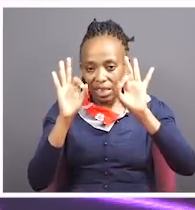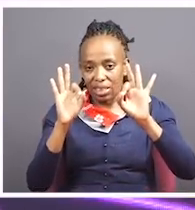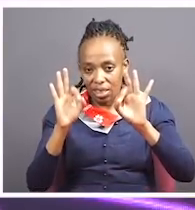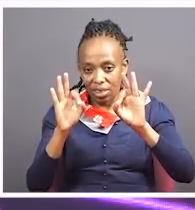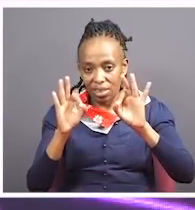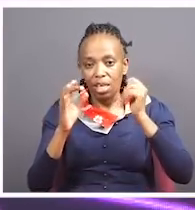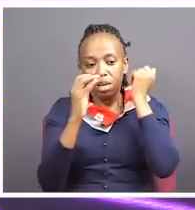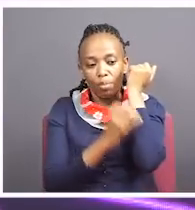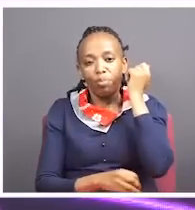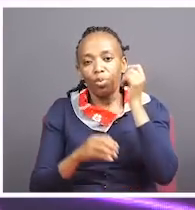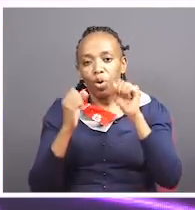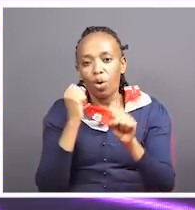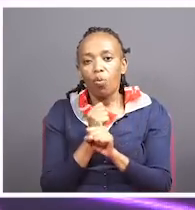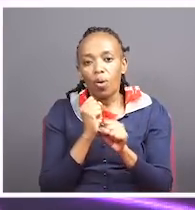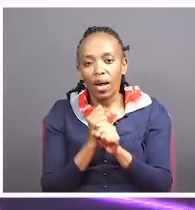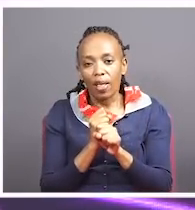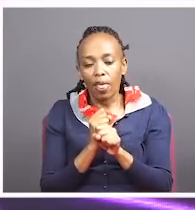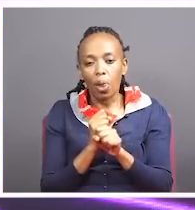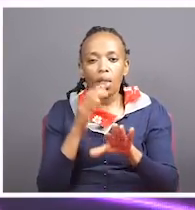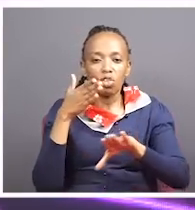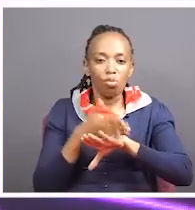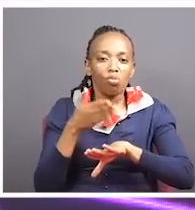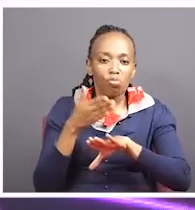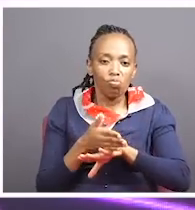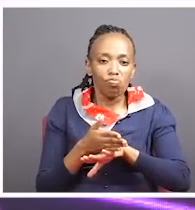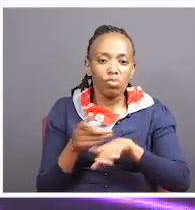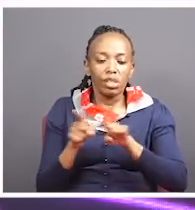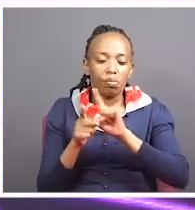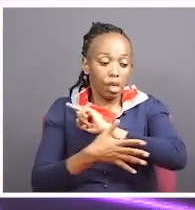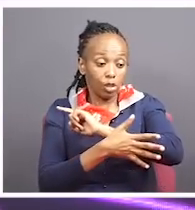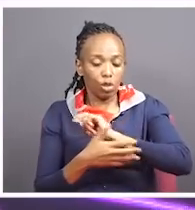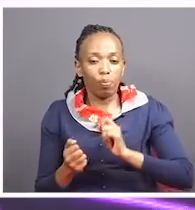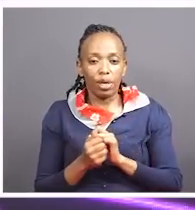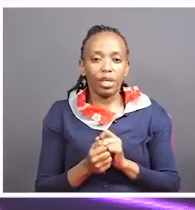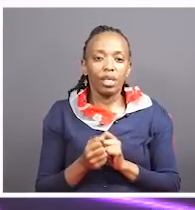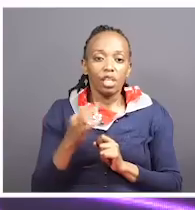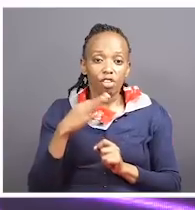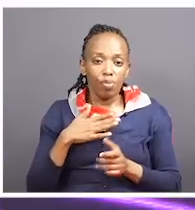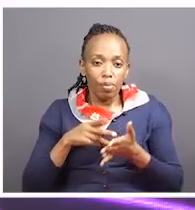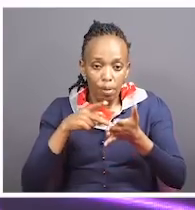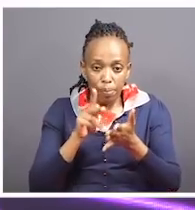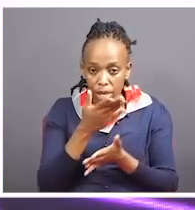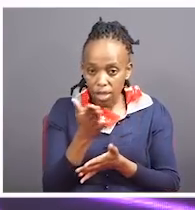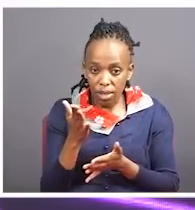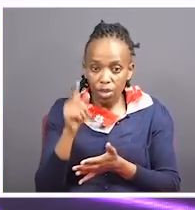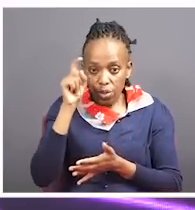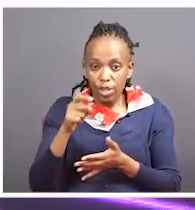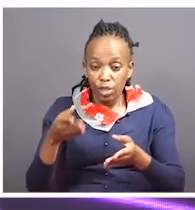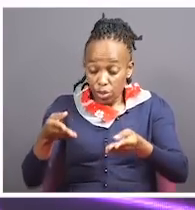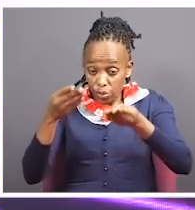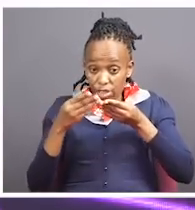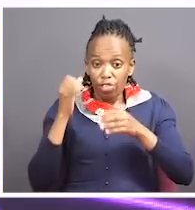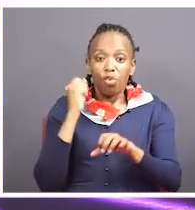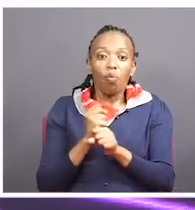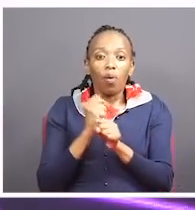excellence, shoddiness, is fraud, is robbery. If I'm paying you, you need